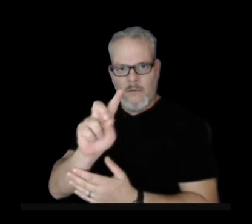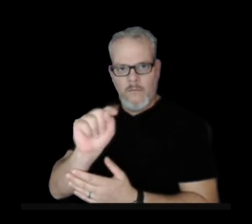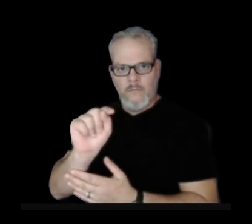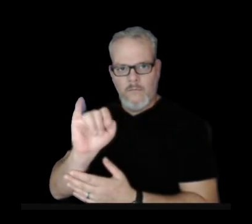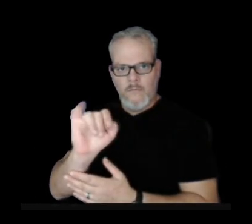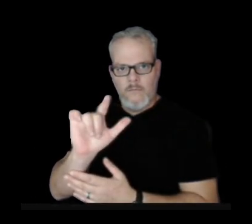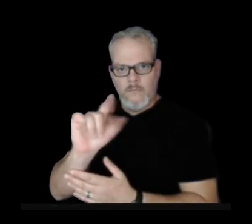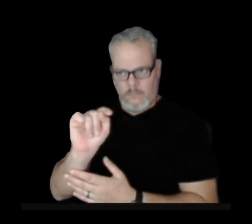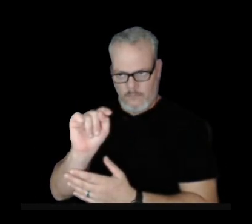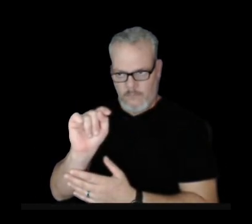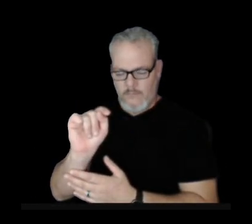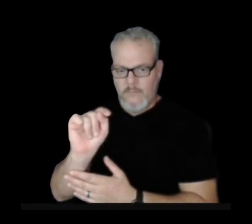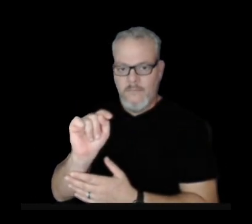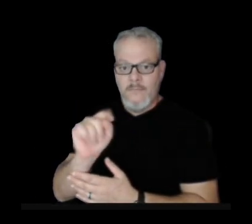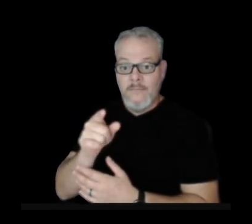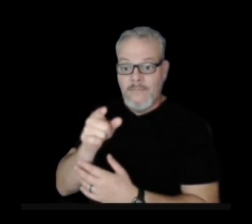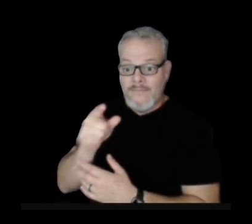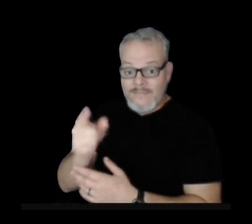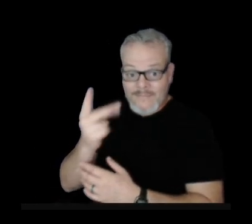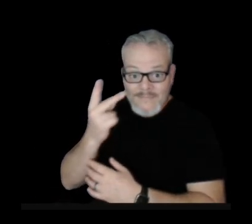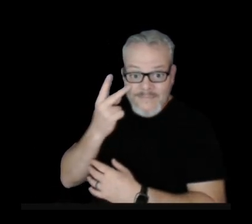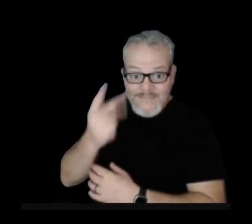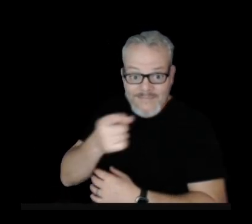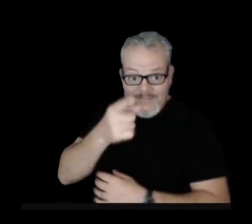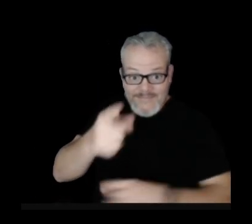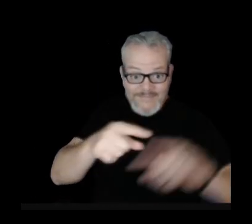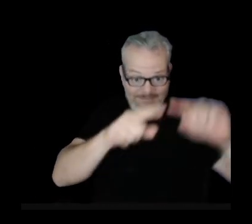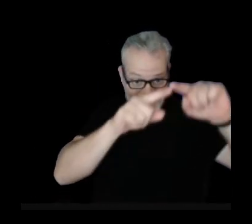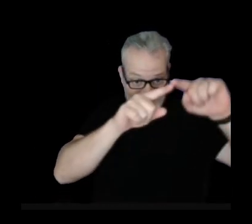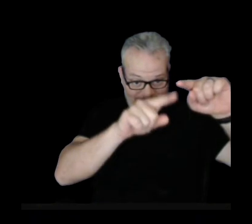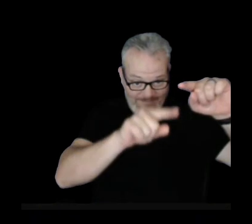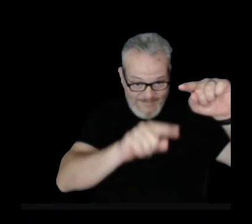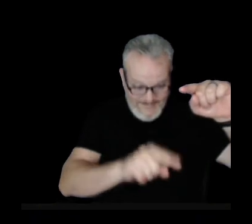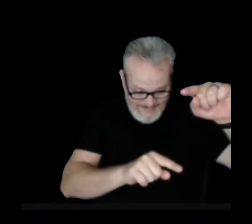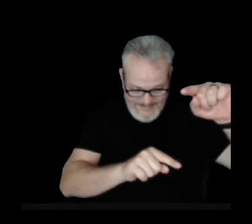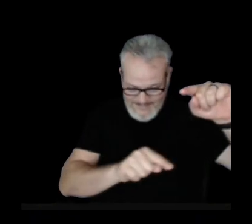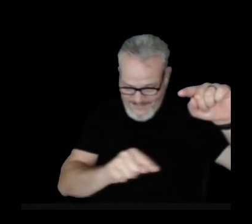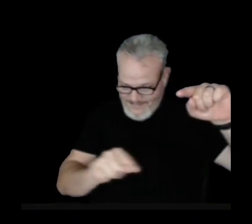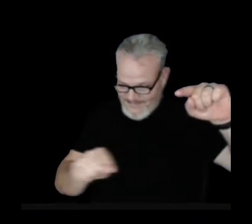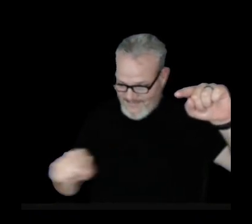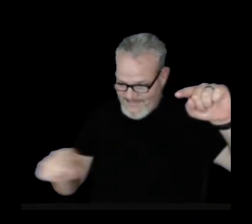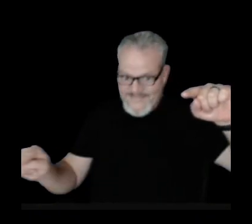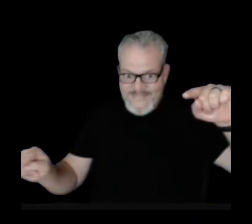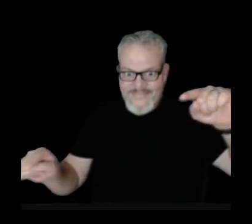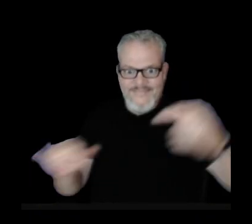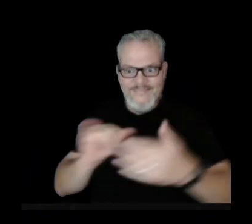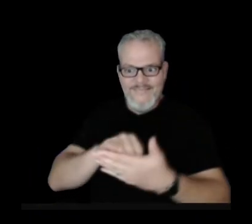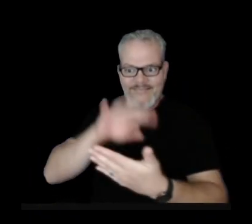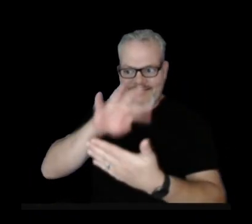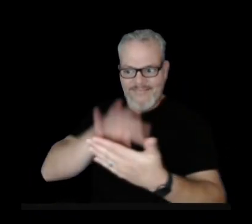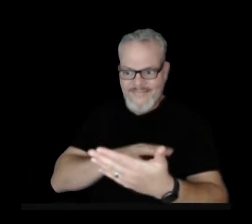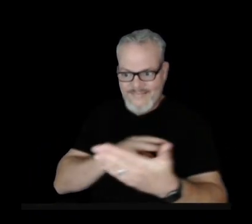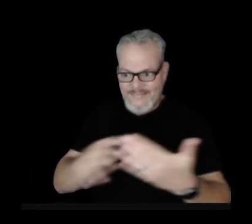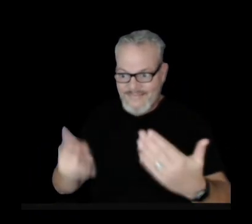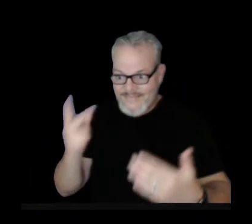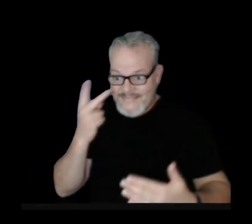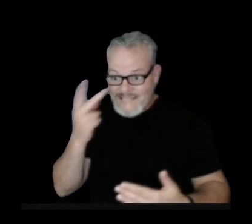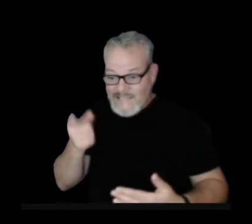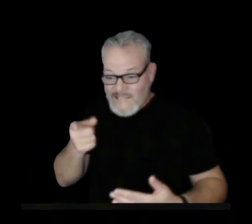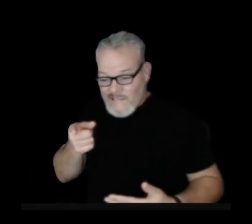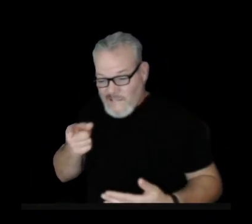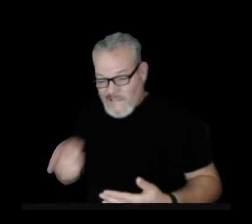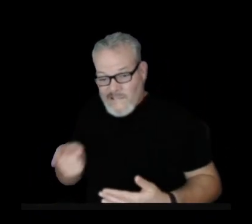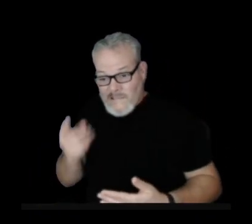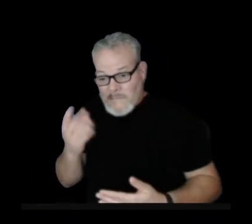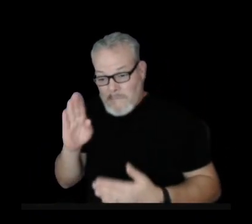first let's show you guys, yeah, here it is. This is the tilt plot for much of the last month. So here we are at the right end of it with the volcano